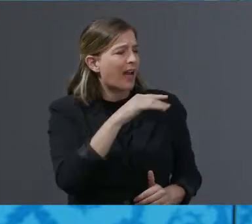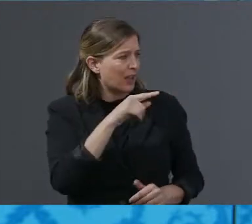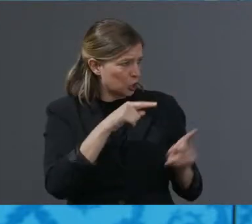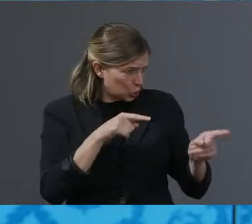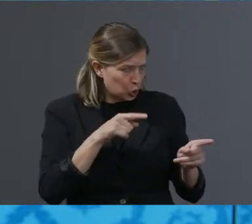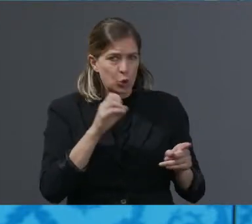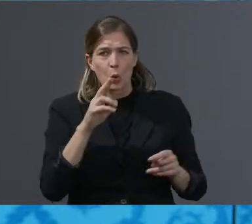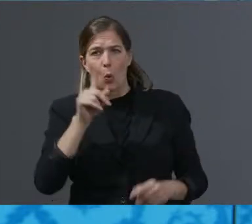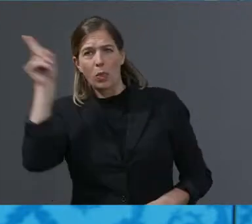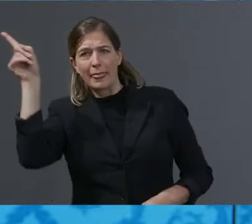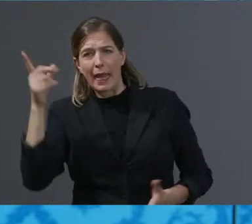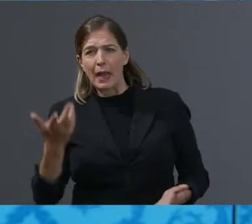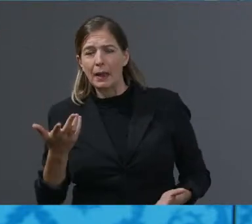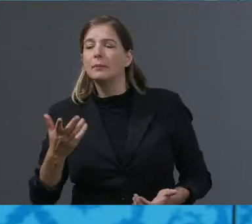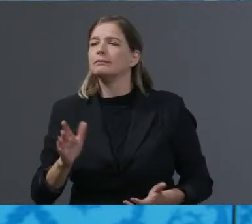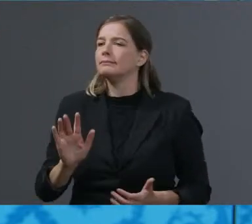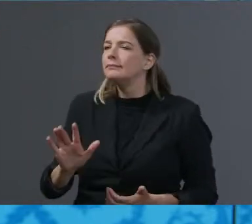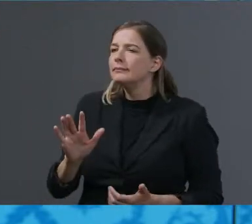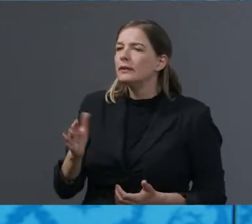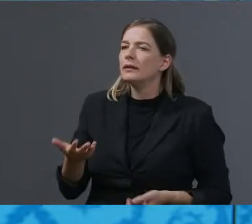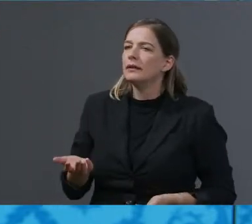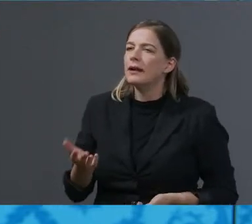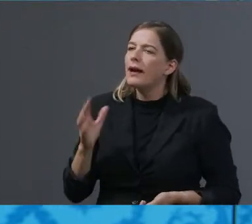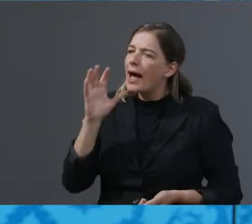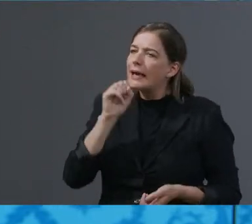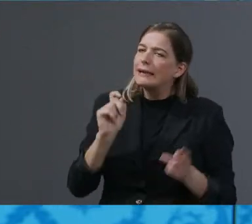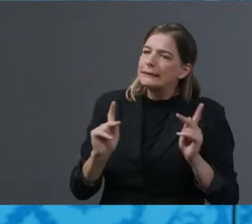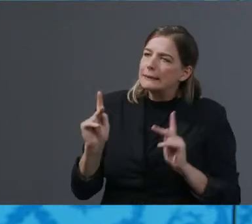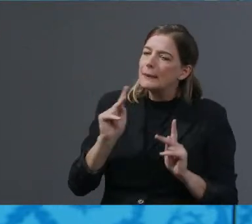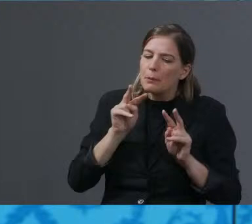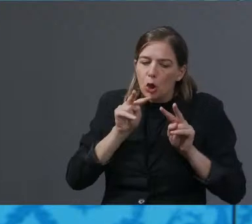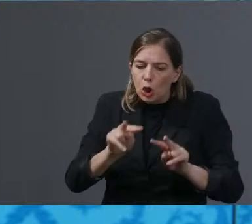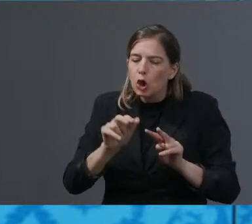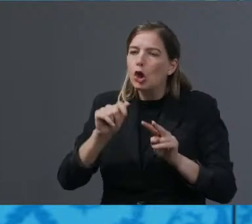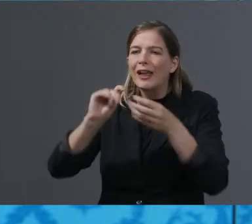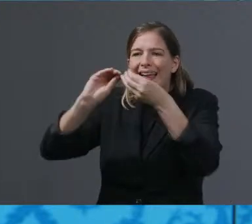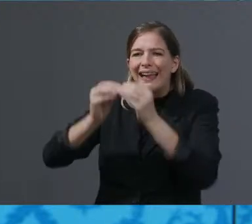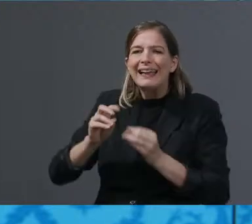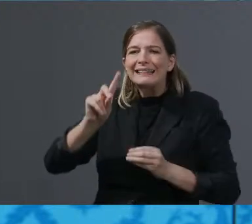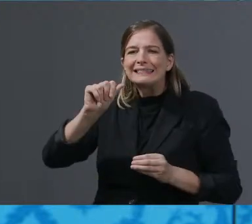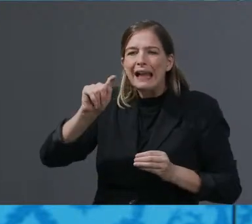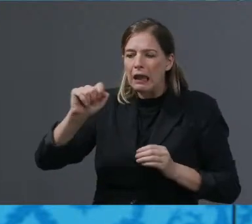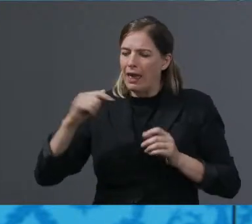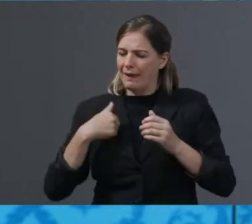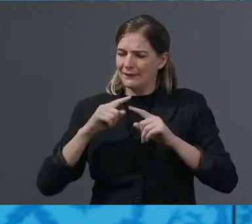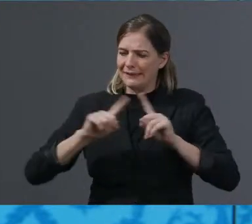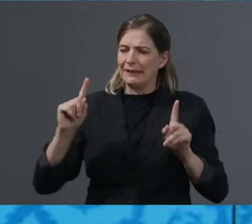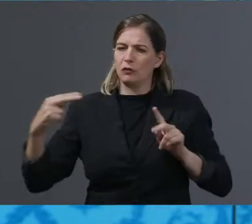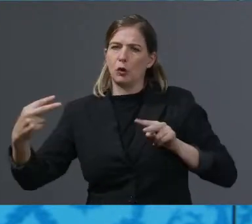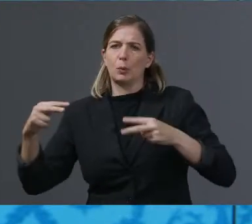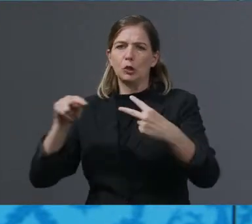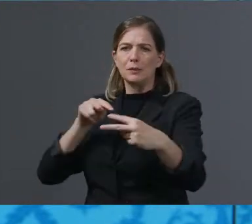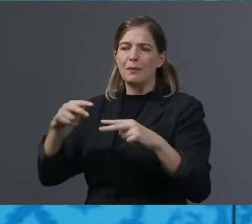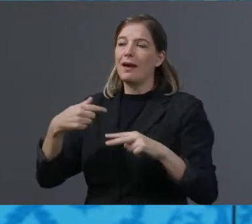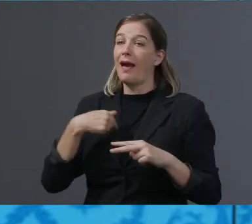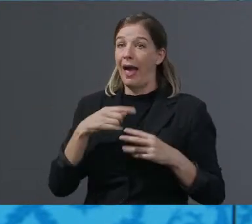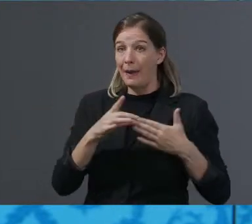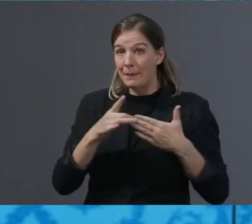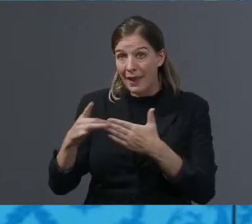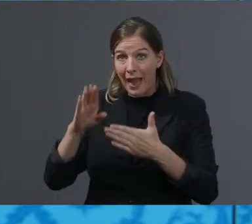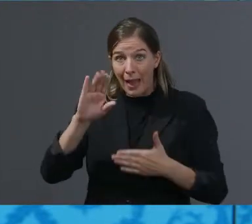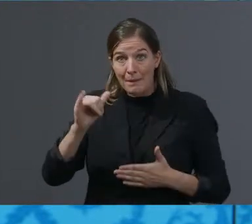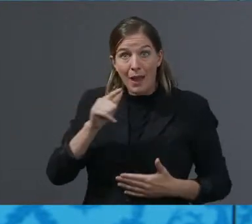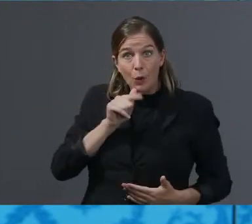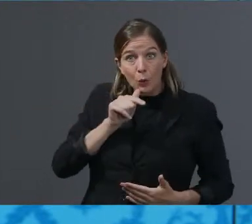can look at data in different ways. I'm being guided by public health and the Centers for Disease Control.